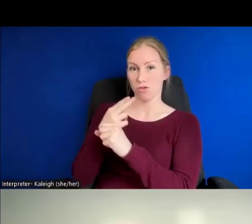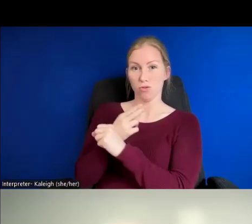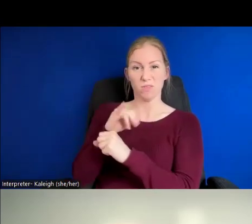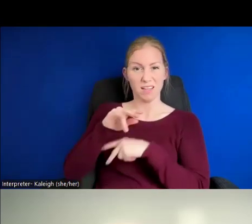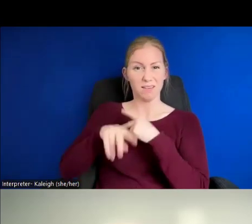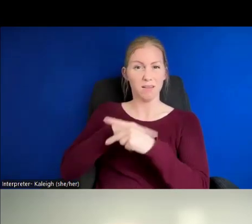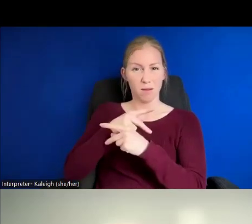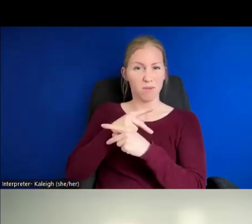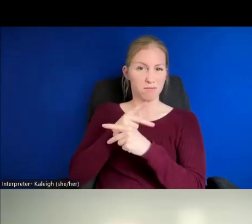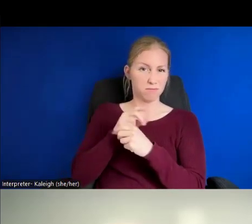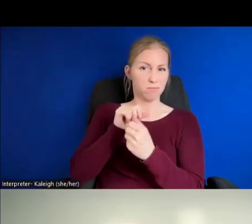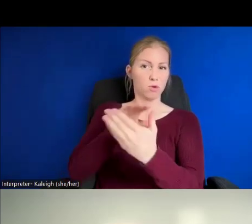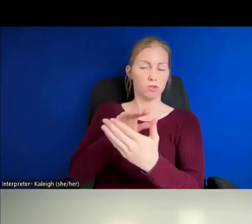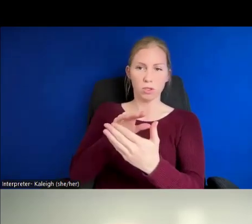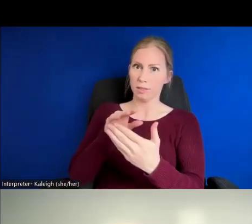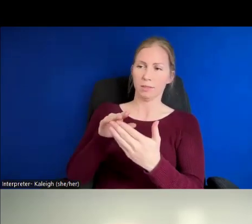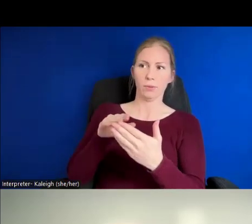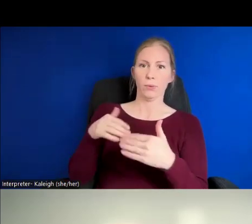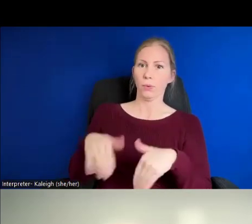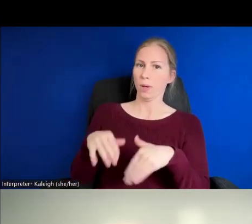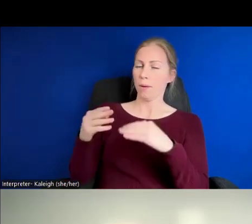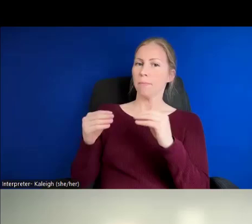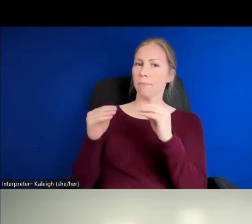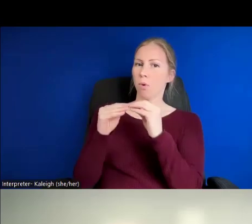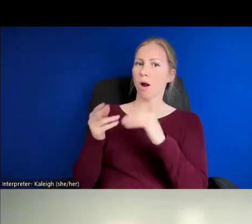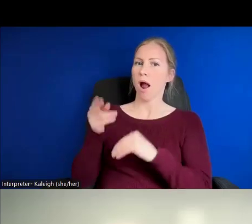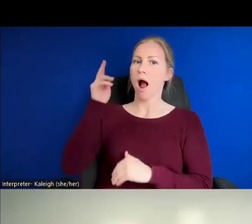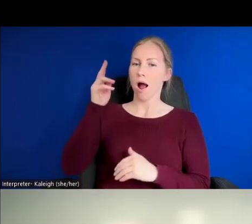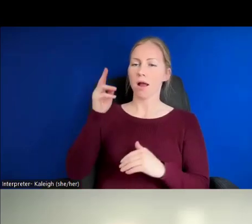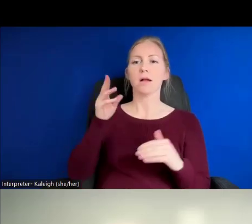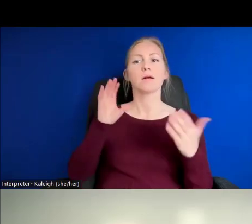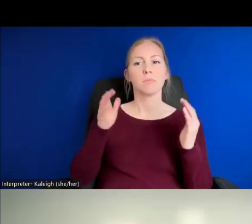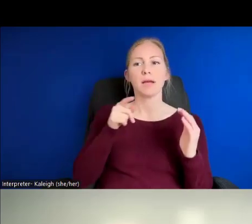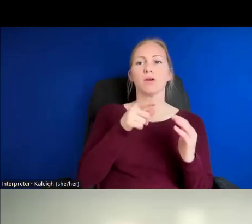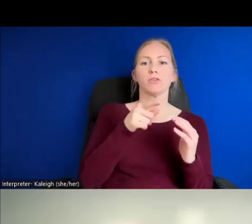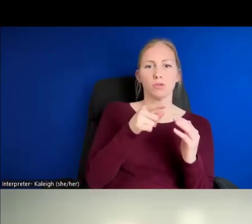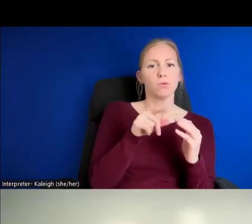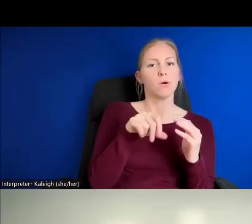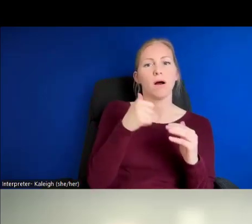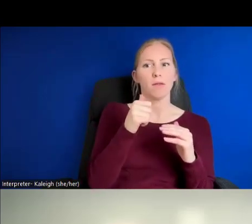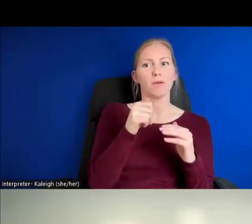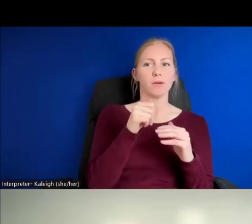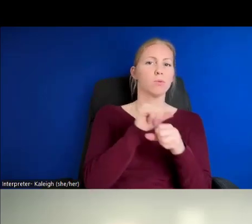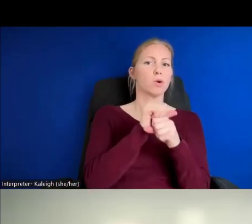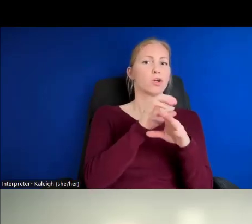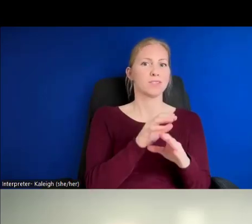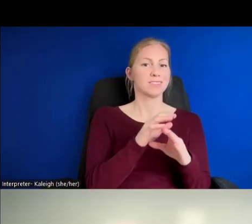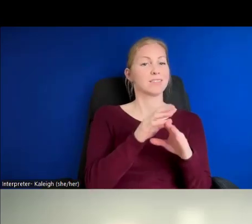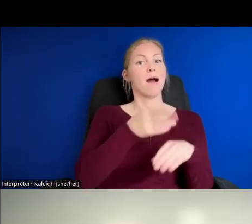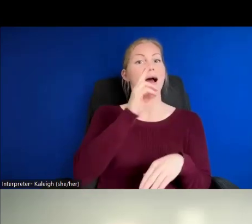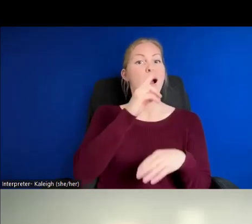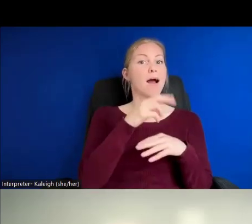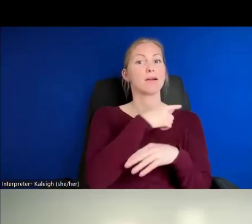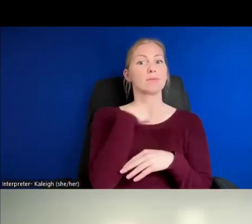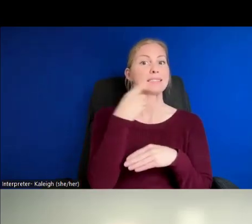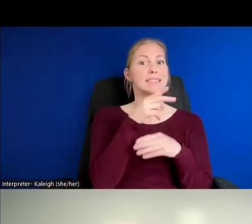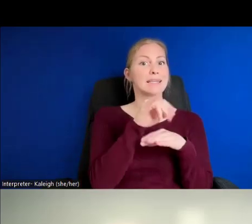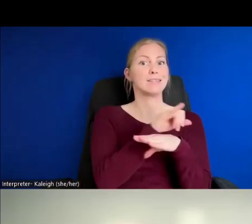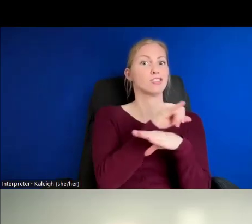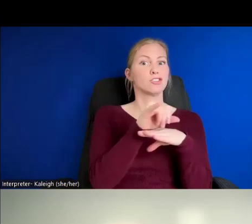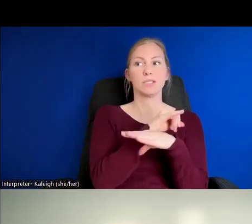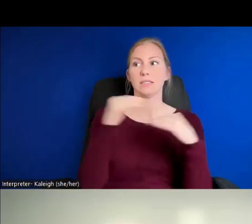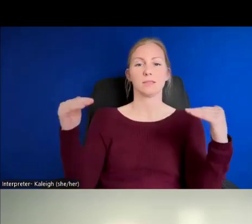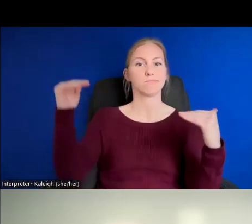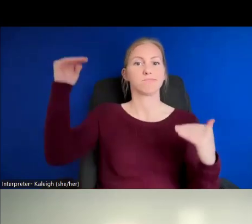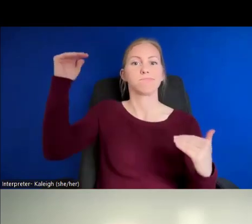higher than injuries sustained by workers in high-risk industries. Restraints, for